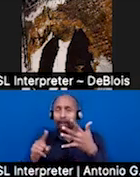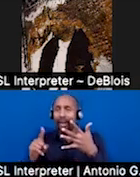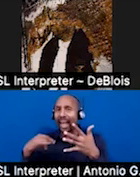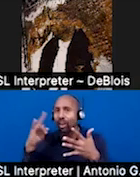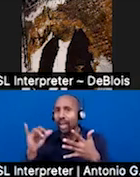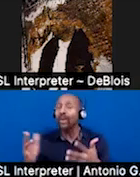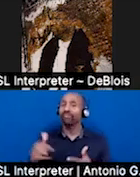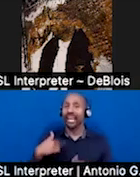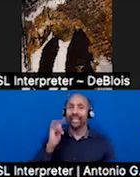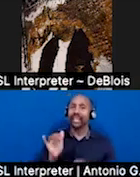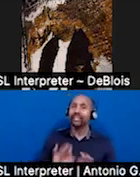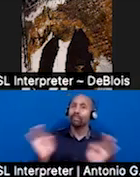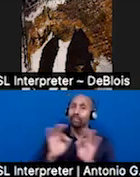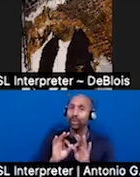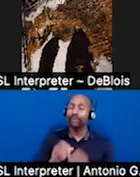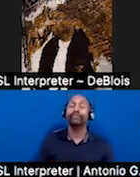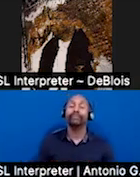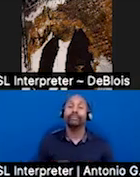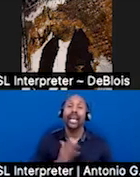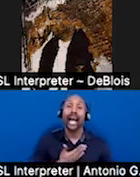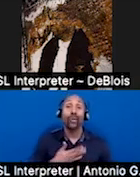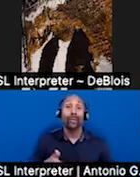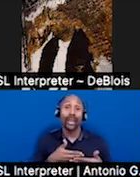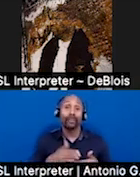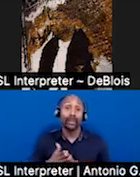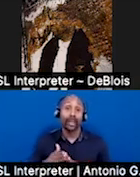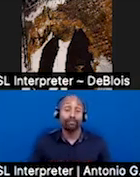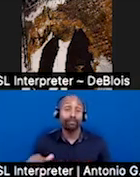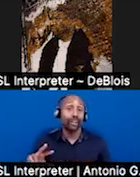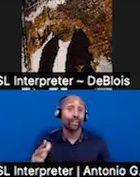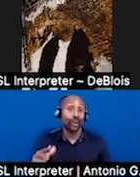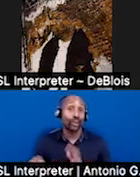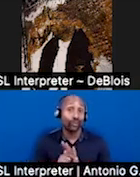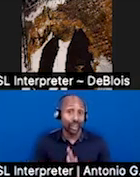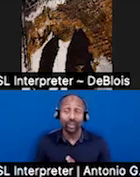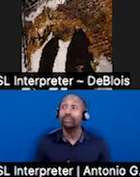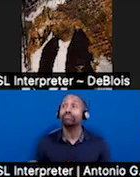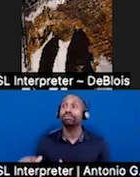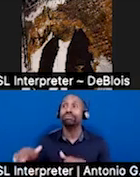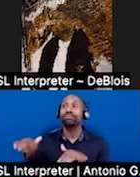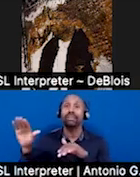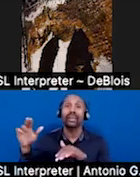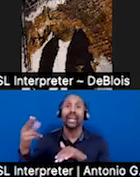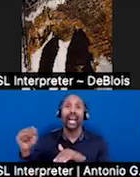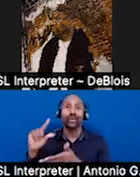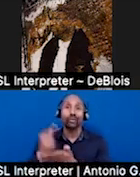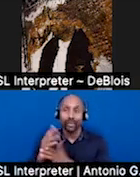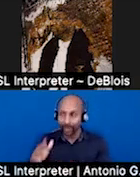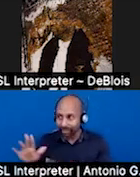really, right? So our babies grow up to be third graders, grow up to be high school graduates, grow up to be college